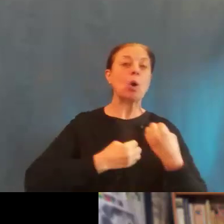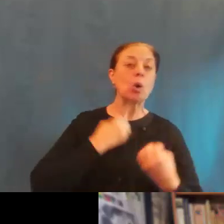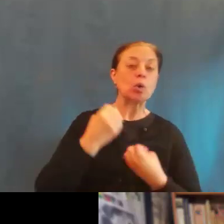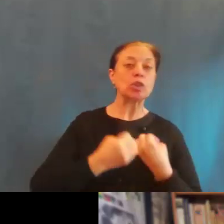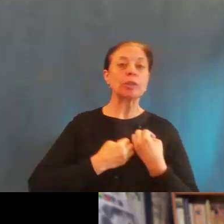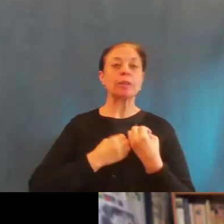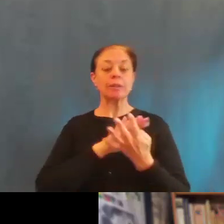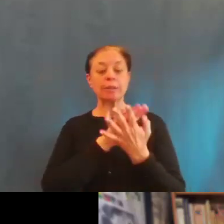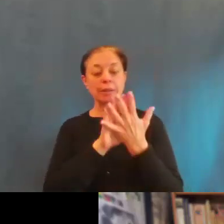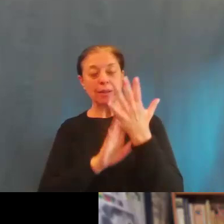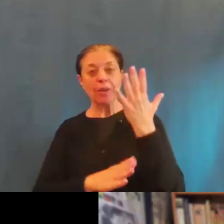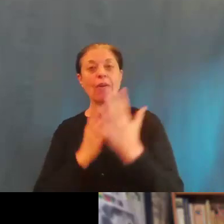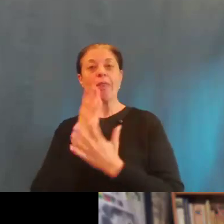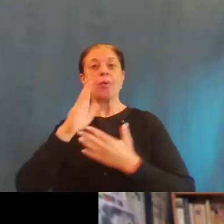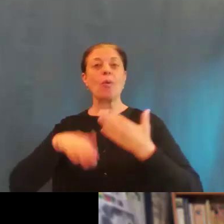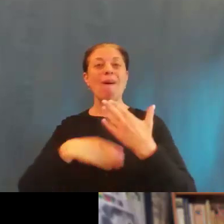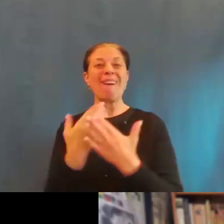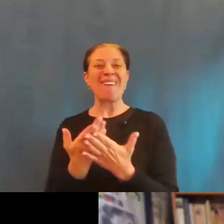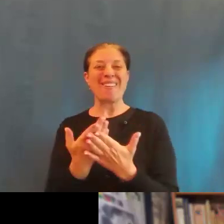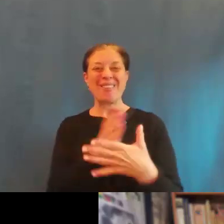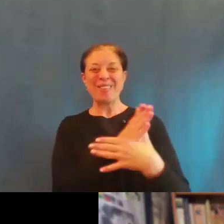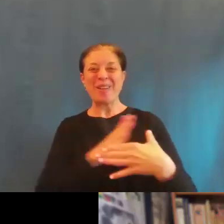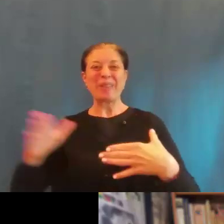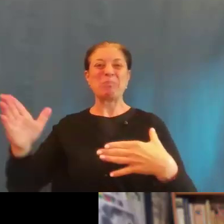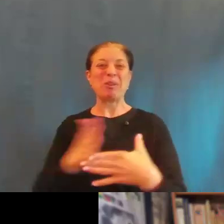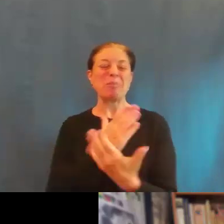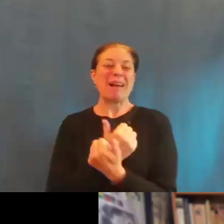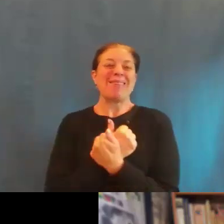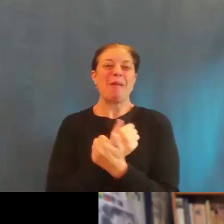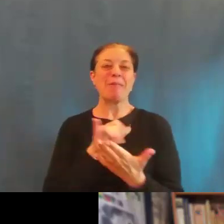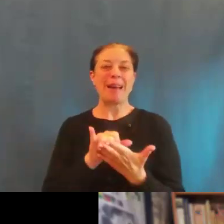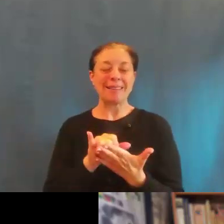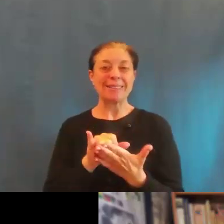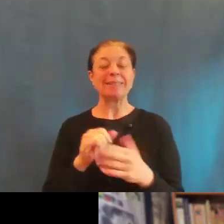running through all of them on this full spectrum. And I love that.